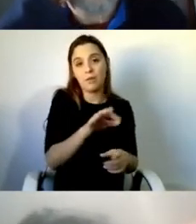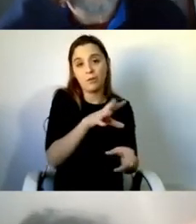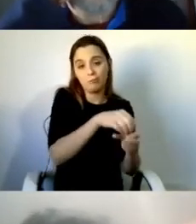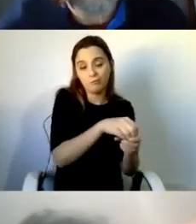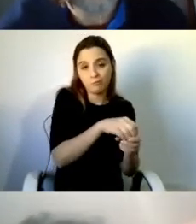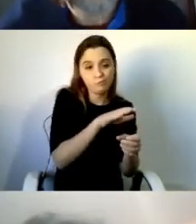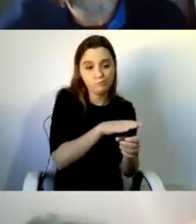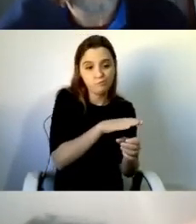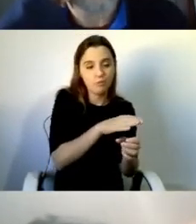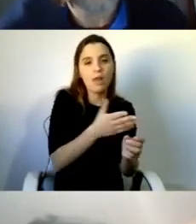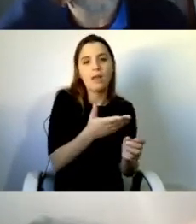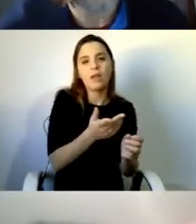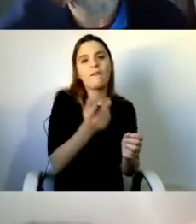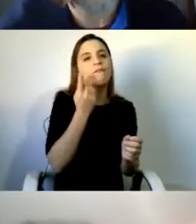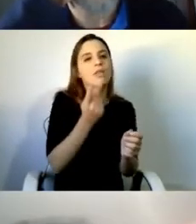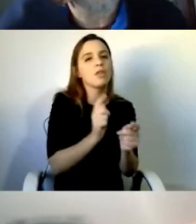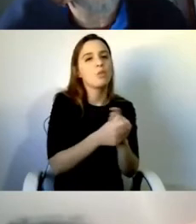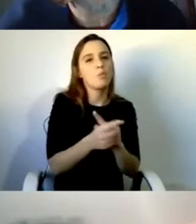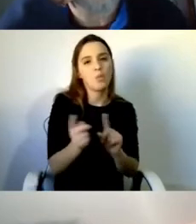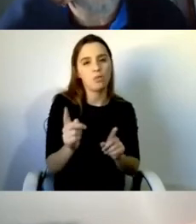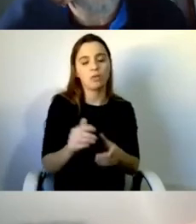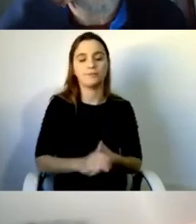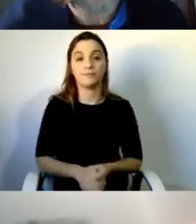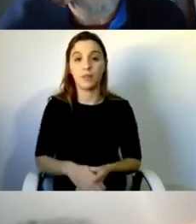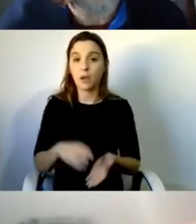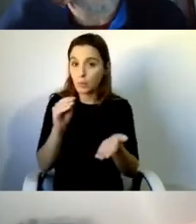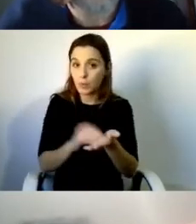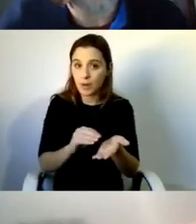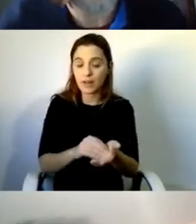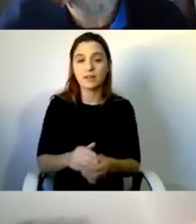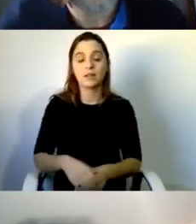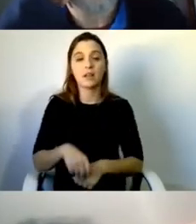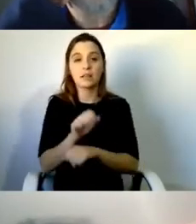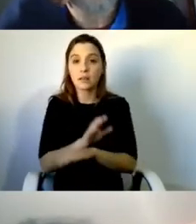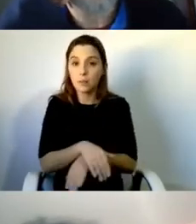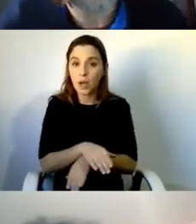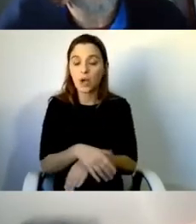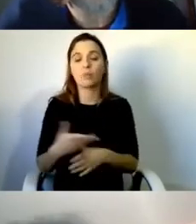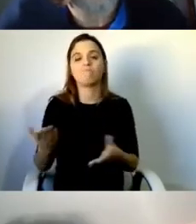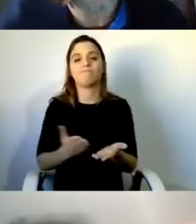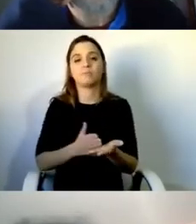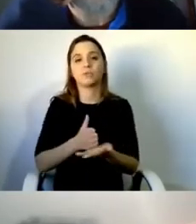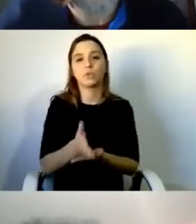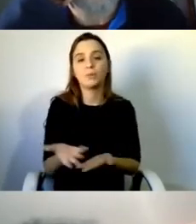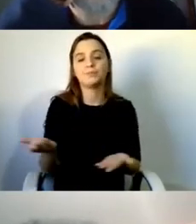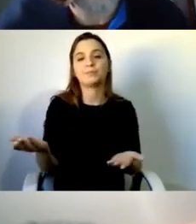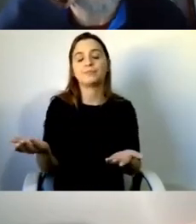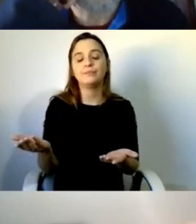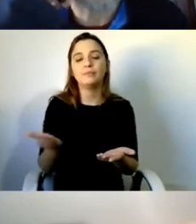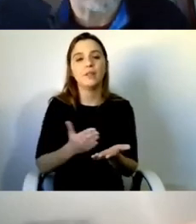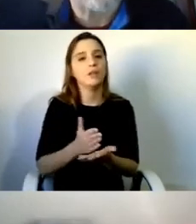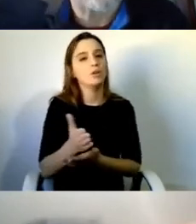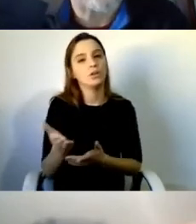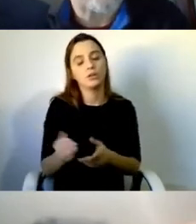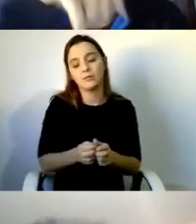Poverty and unemployment continue among disabled people to be higher than